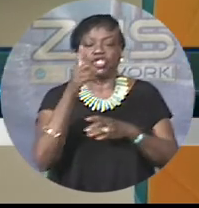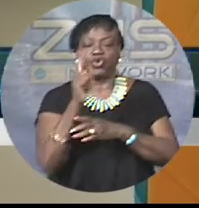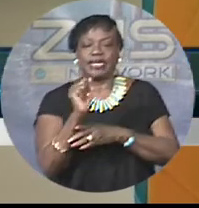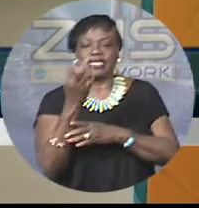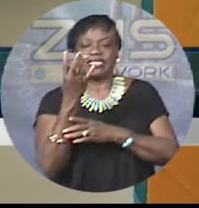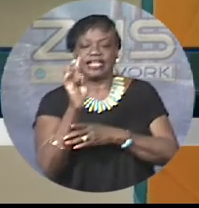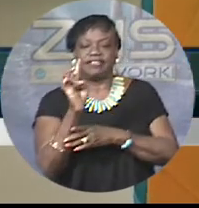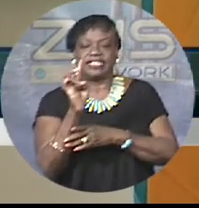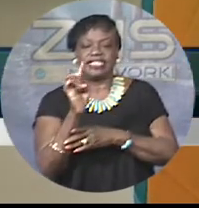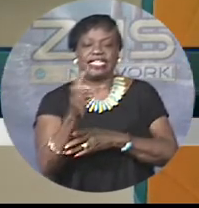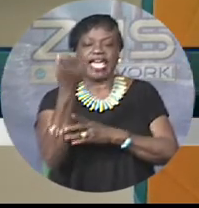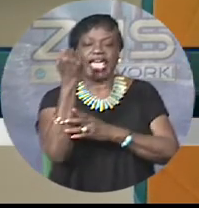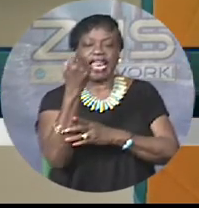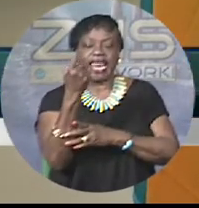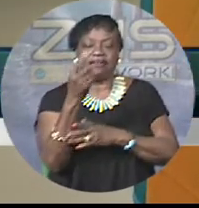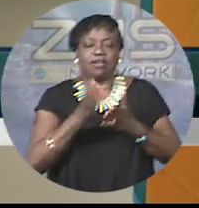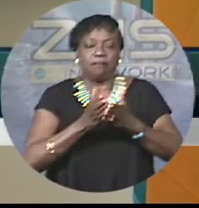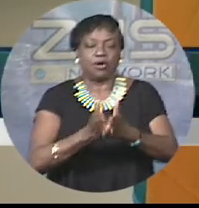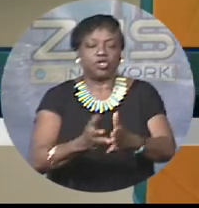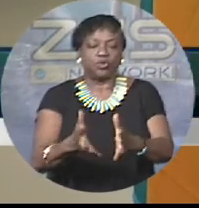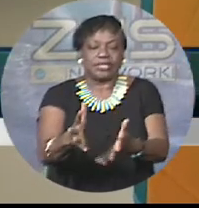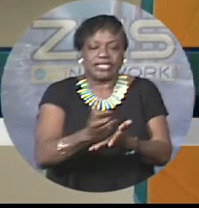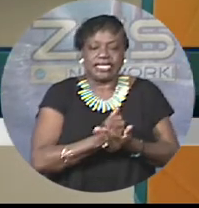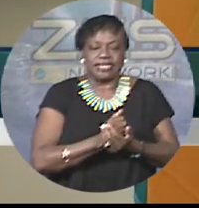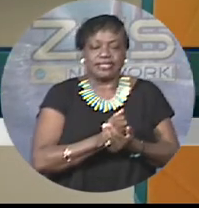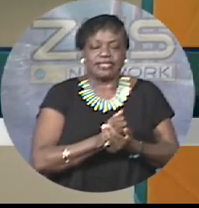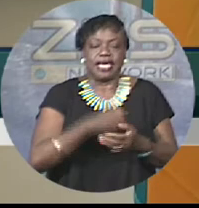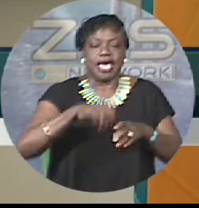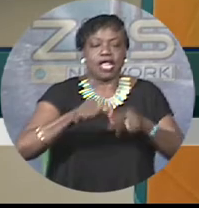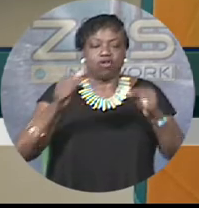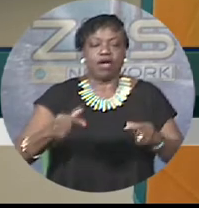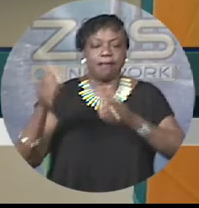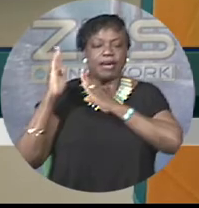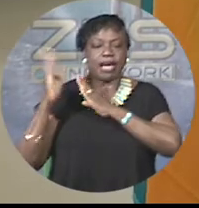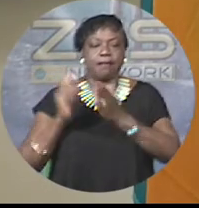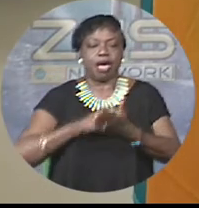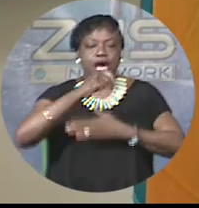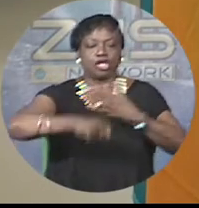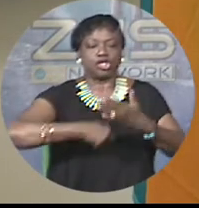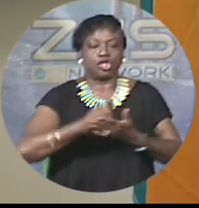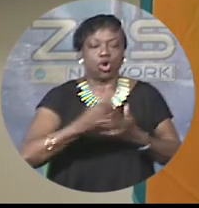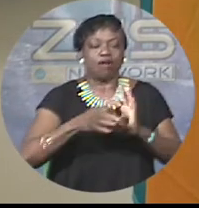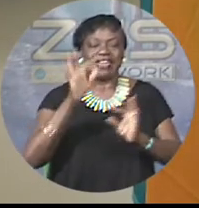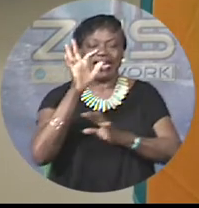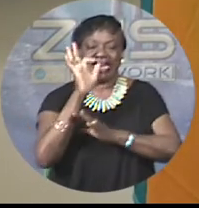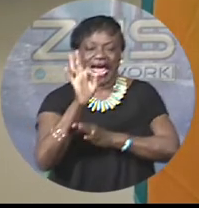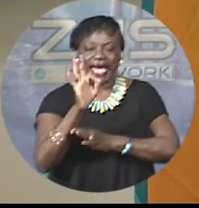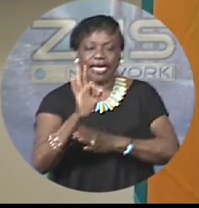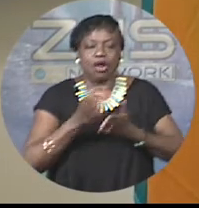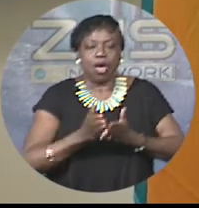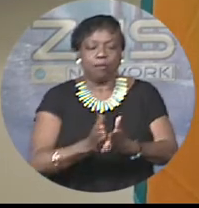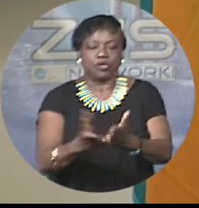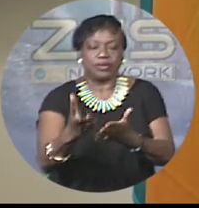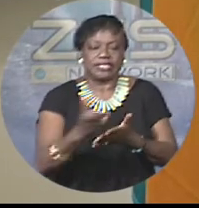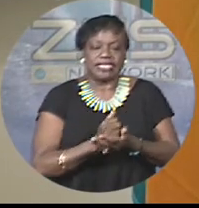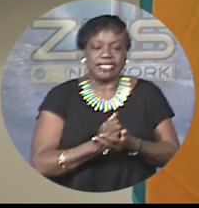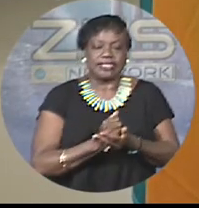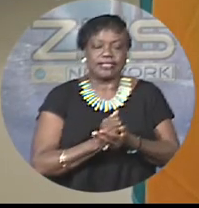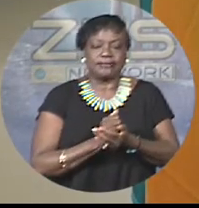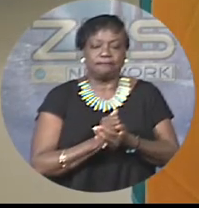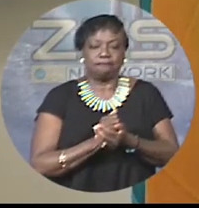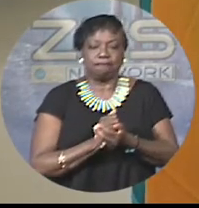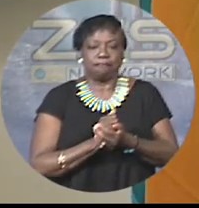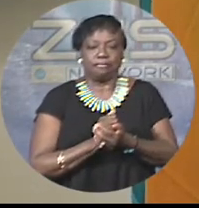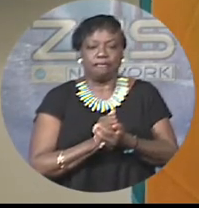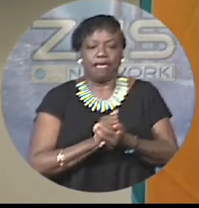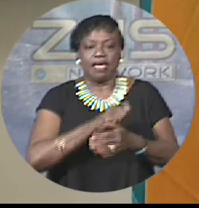11 vessels were seized. In Grand Bahama, a total of 9 vessels were seized. The establishment of Marine